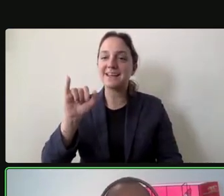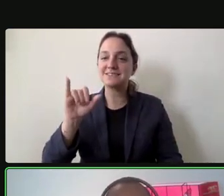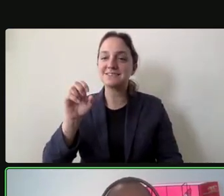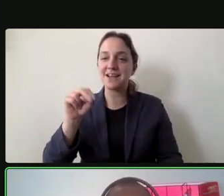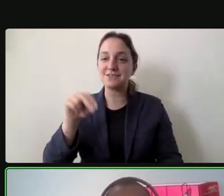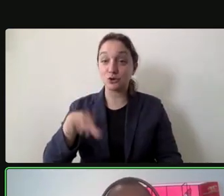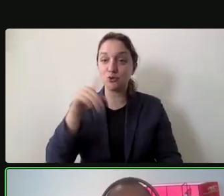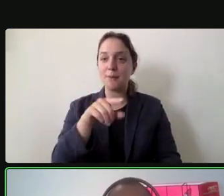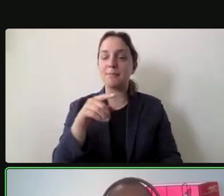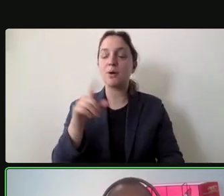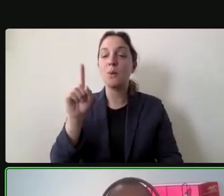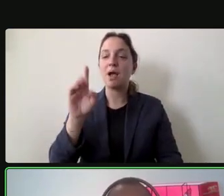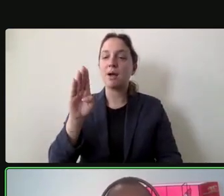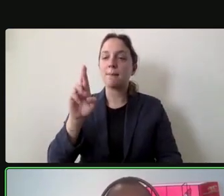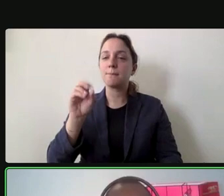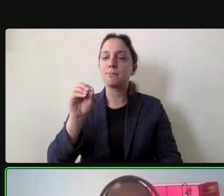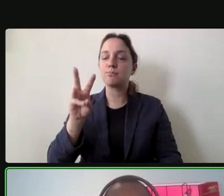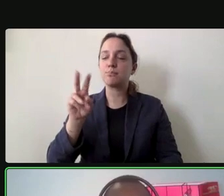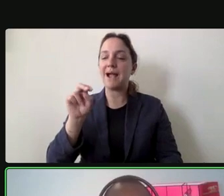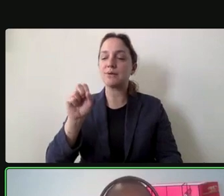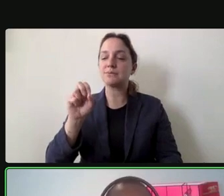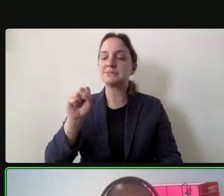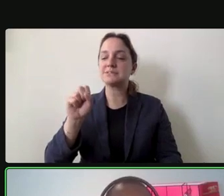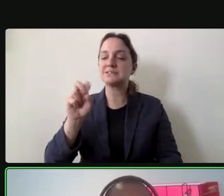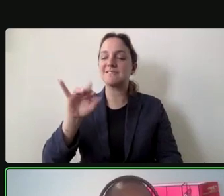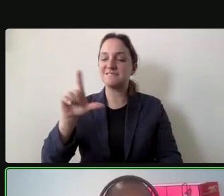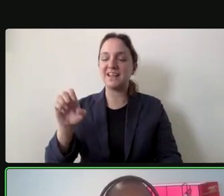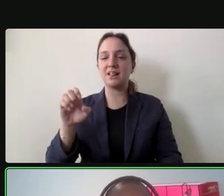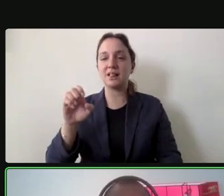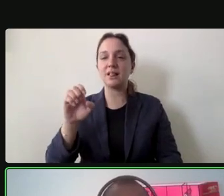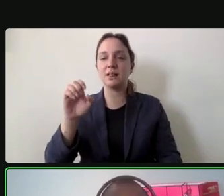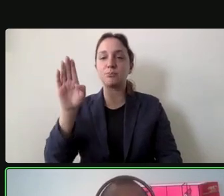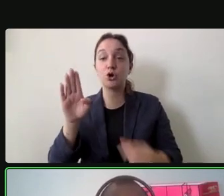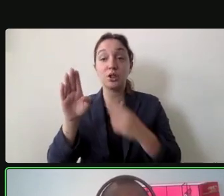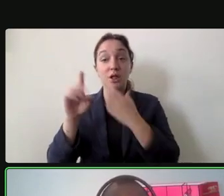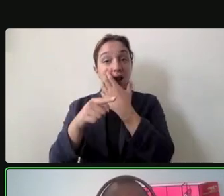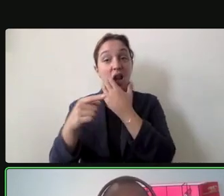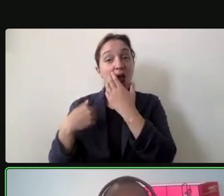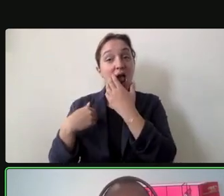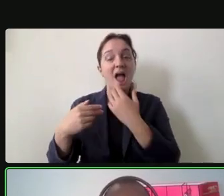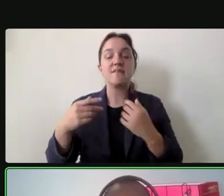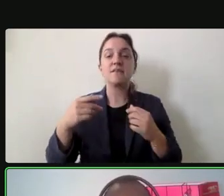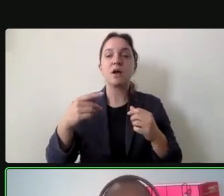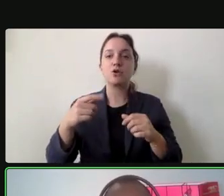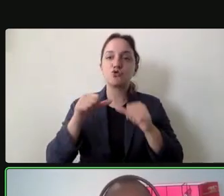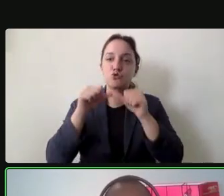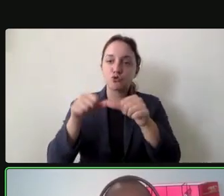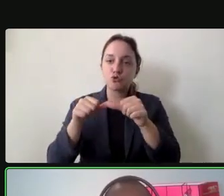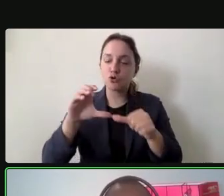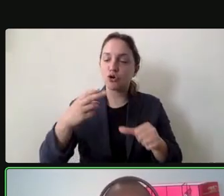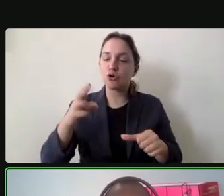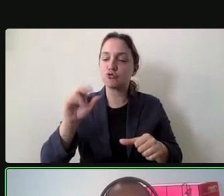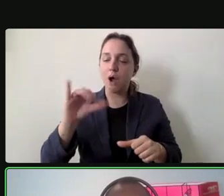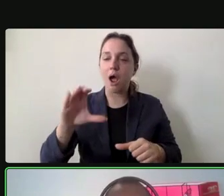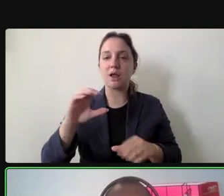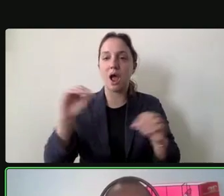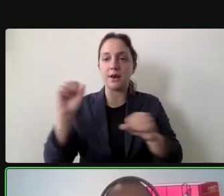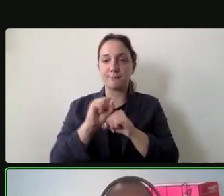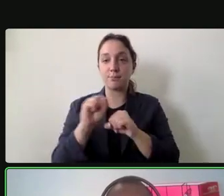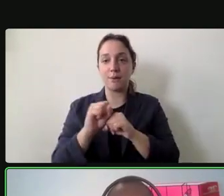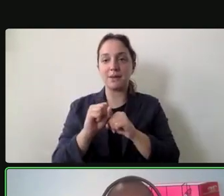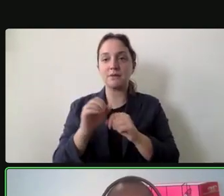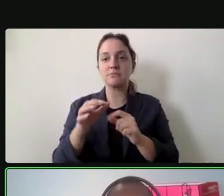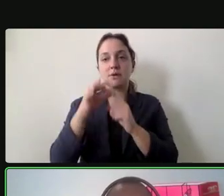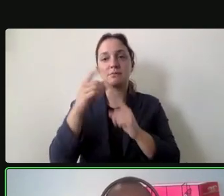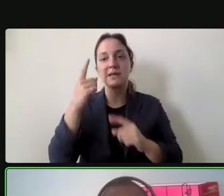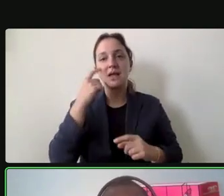Brooklyn, and there's still really high rates of long-term chronic unemployment there, largely due to folks' status as returning